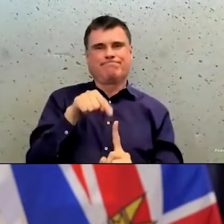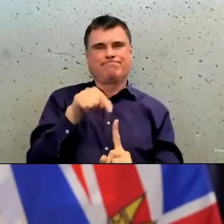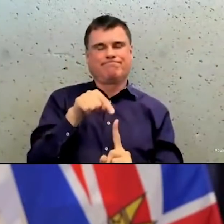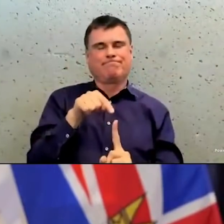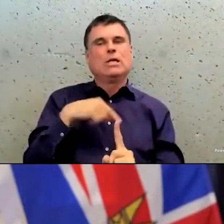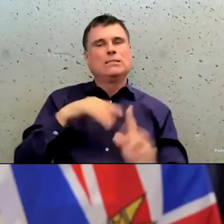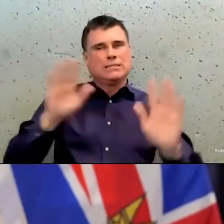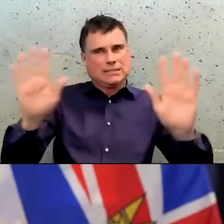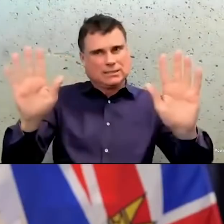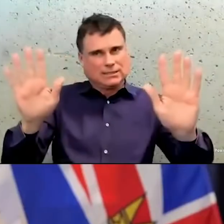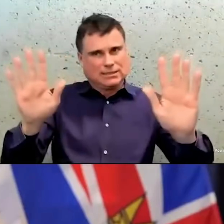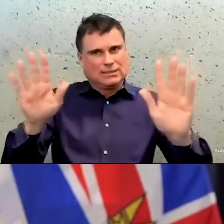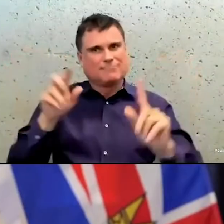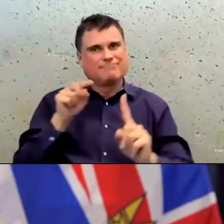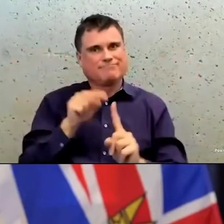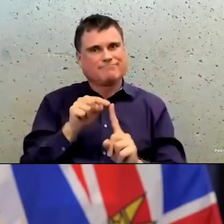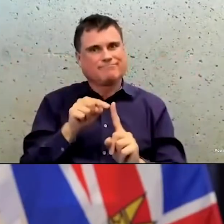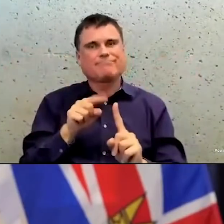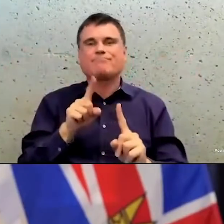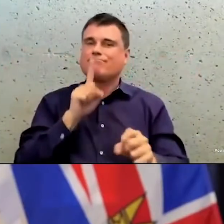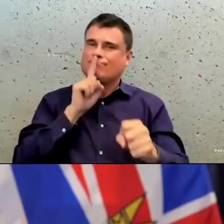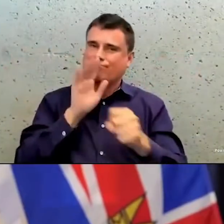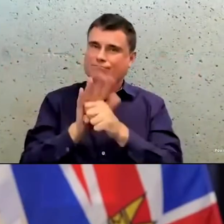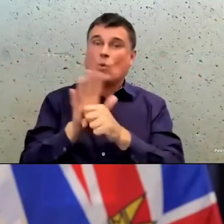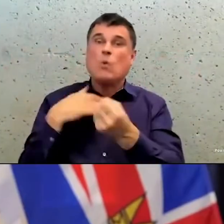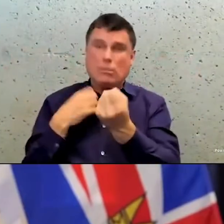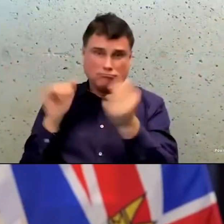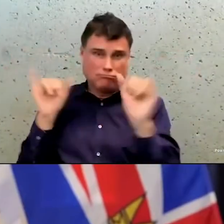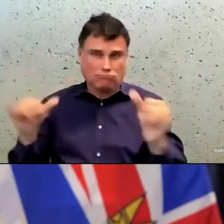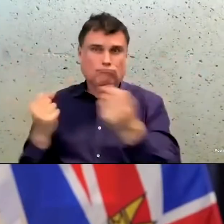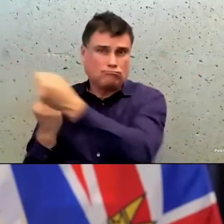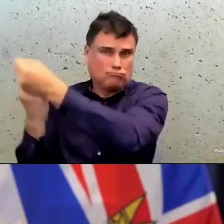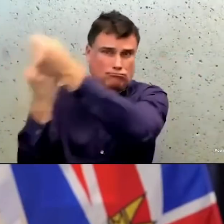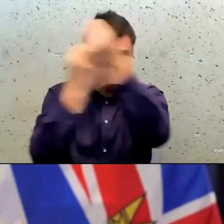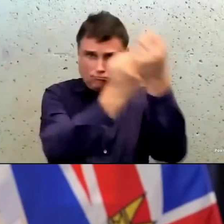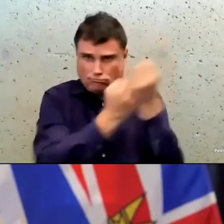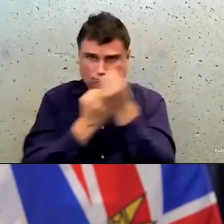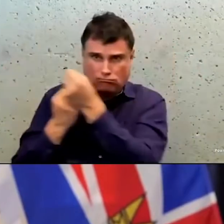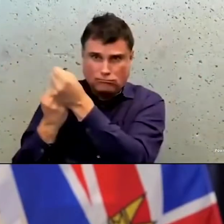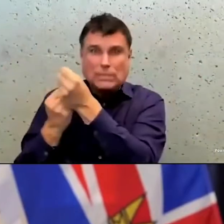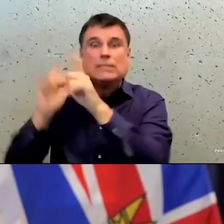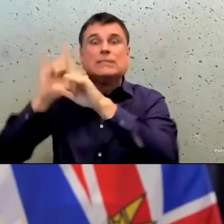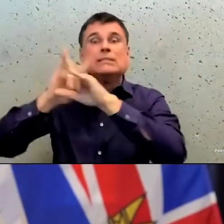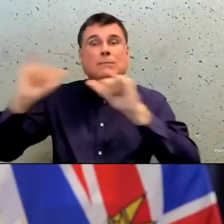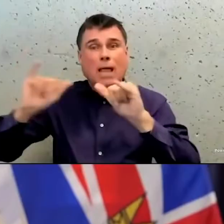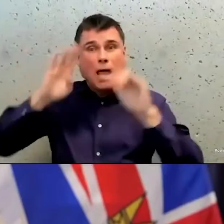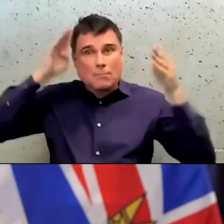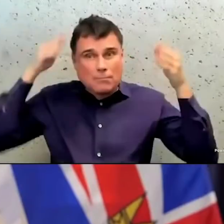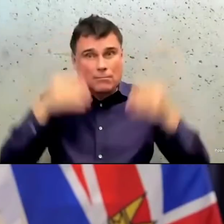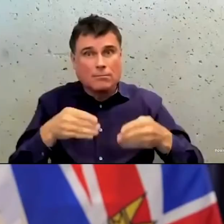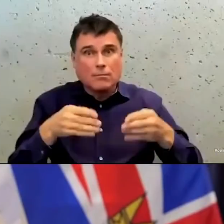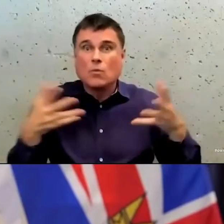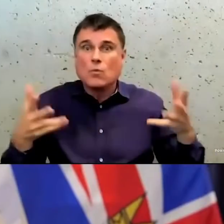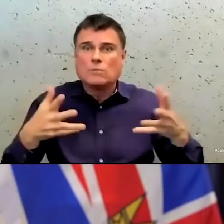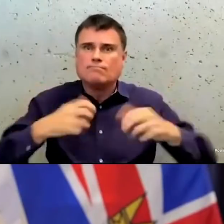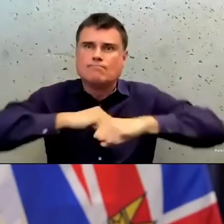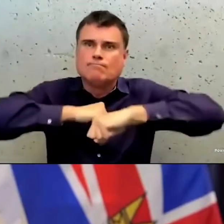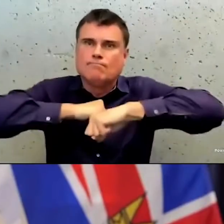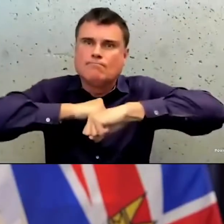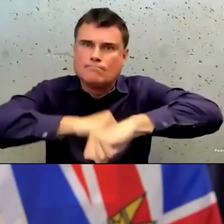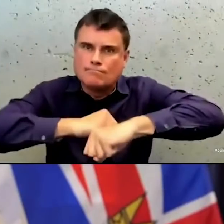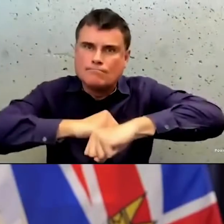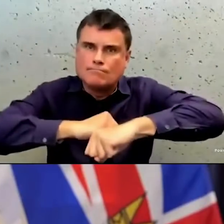are to helping others in need, as focused as we are to stopping the spread, others are equally committed, equally focused in their